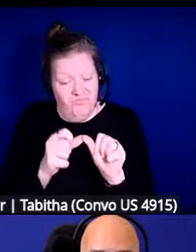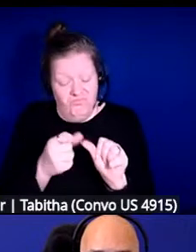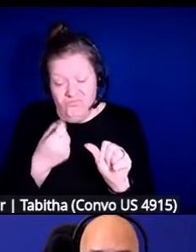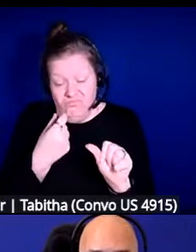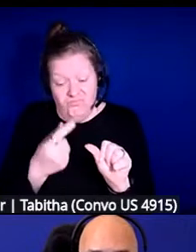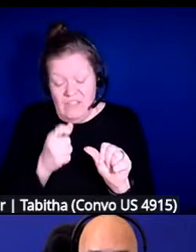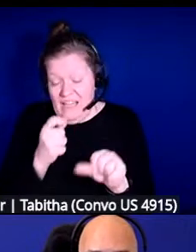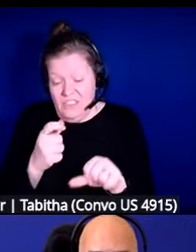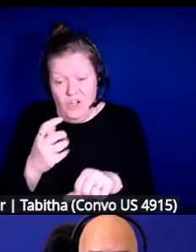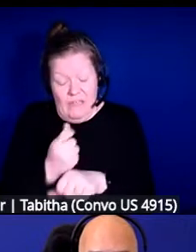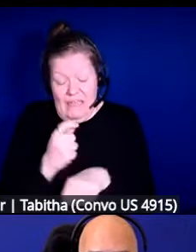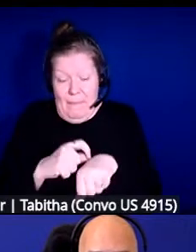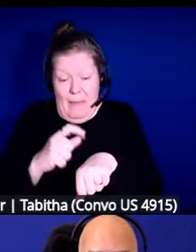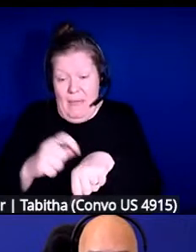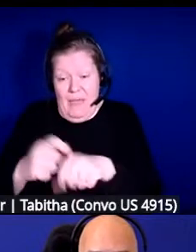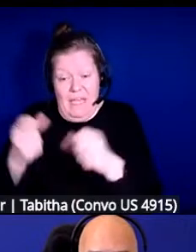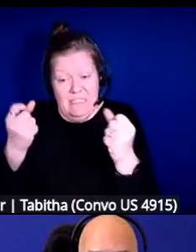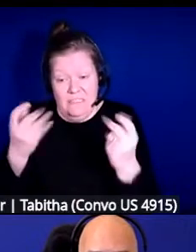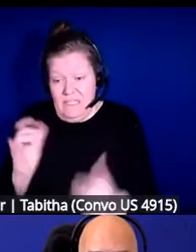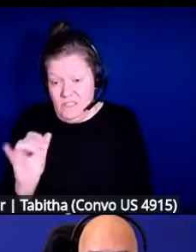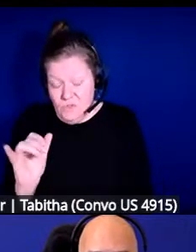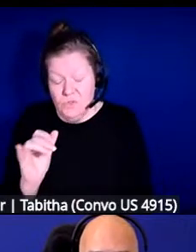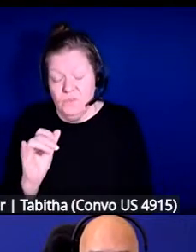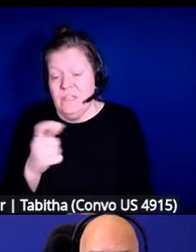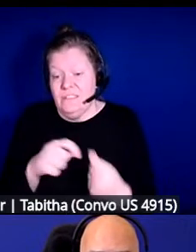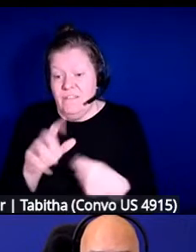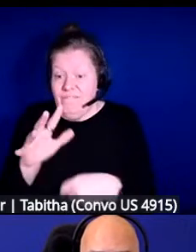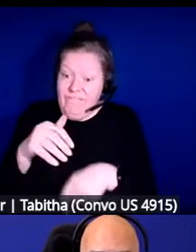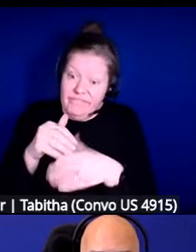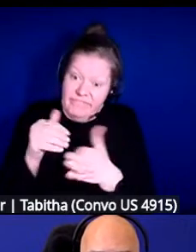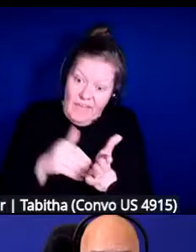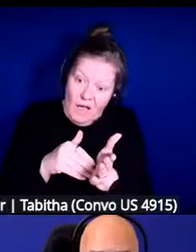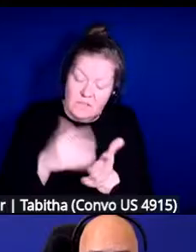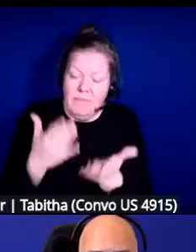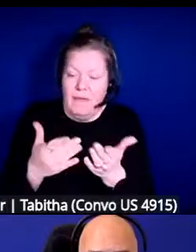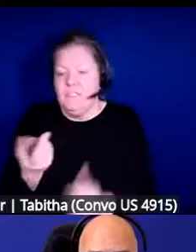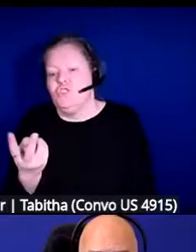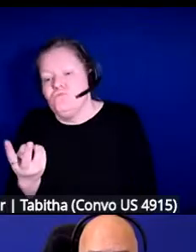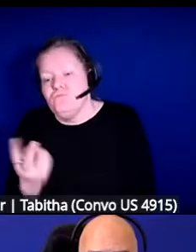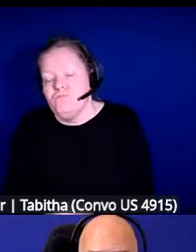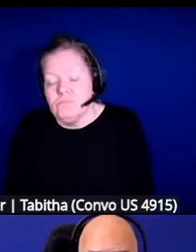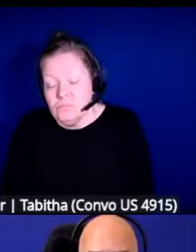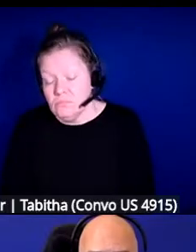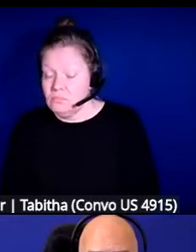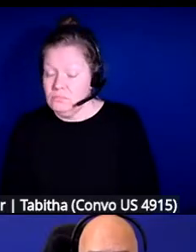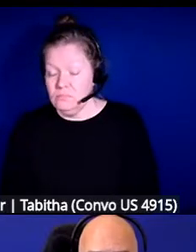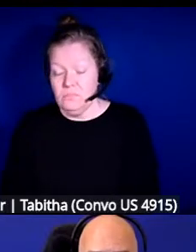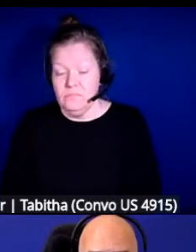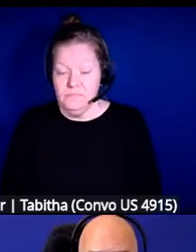get as many bites. Instead of getting 5,000 bites, I might get 2.